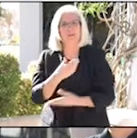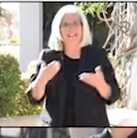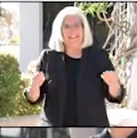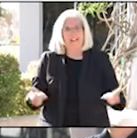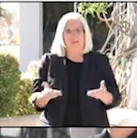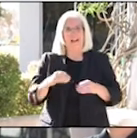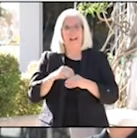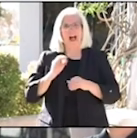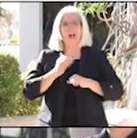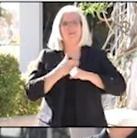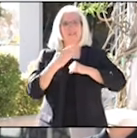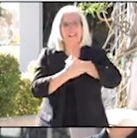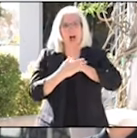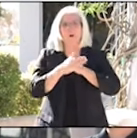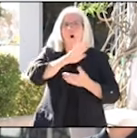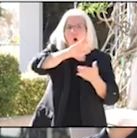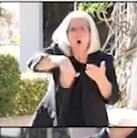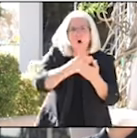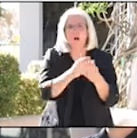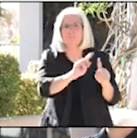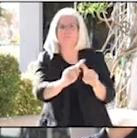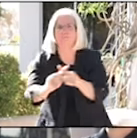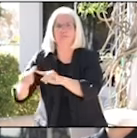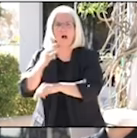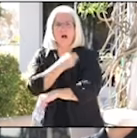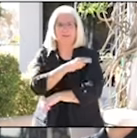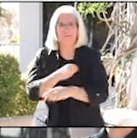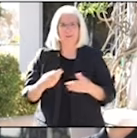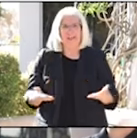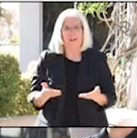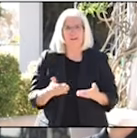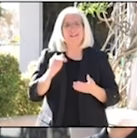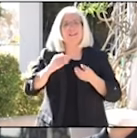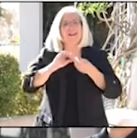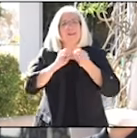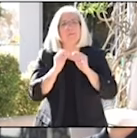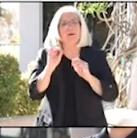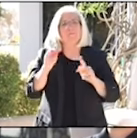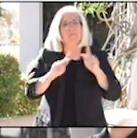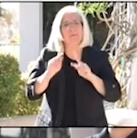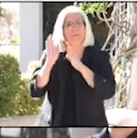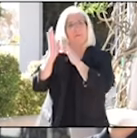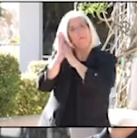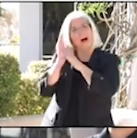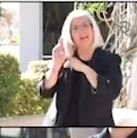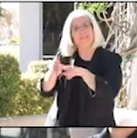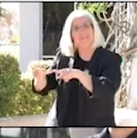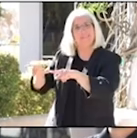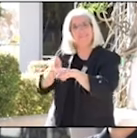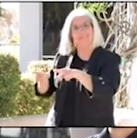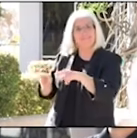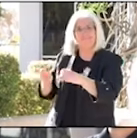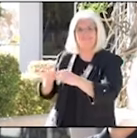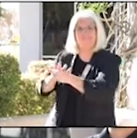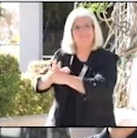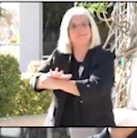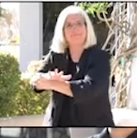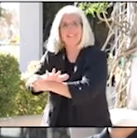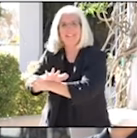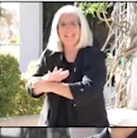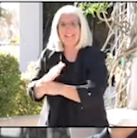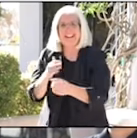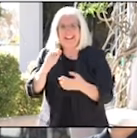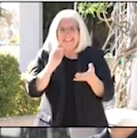COVID in hospital beds over time. And you can again see the very sharp rise that's been occurring in